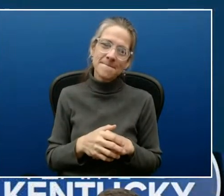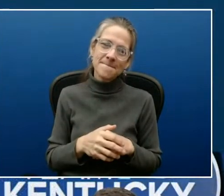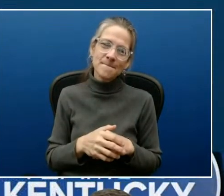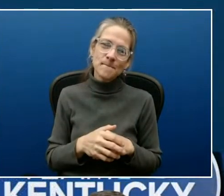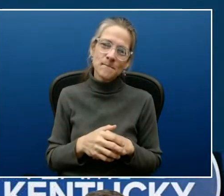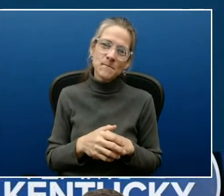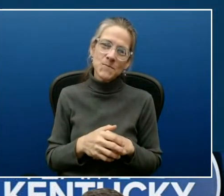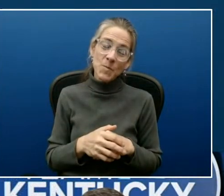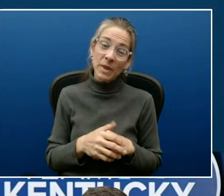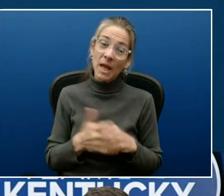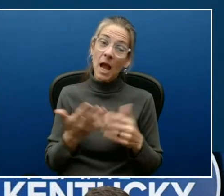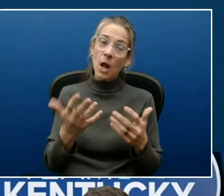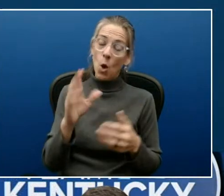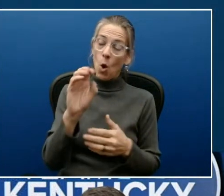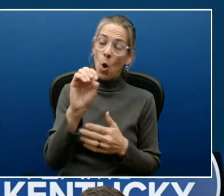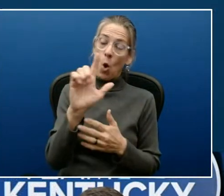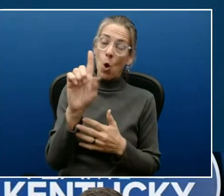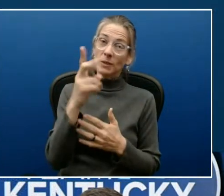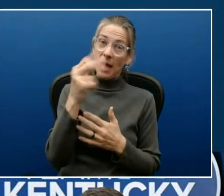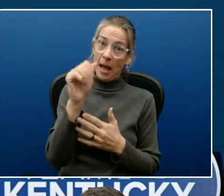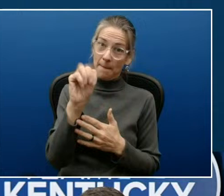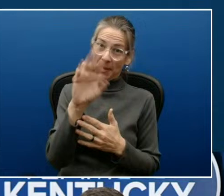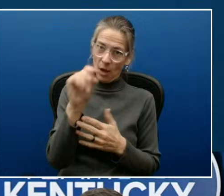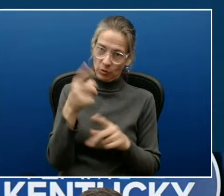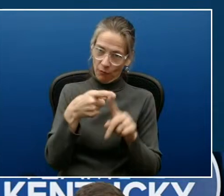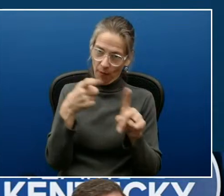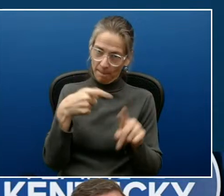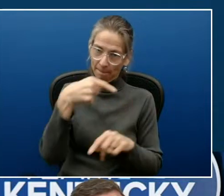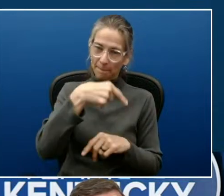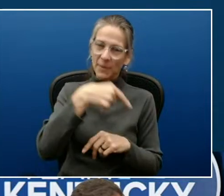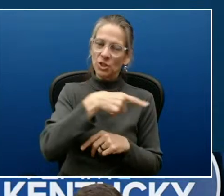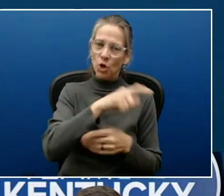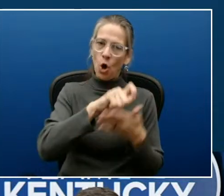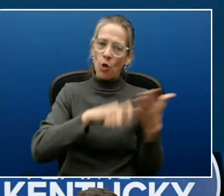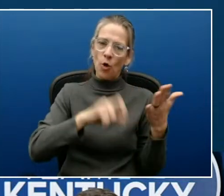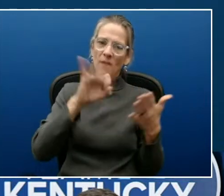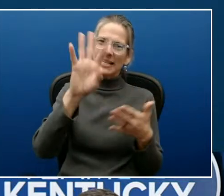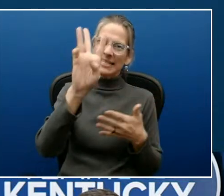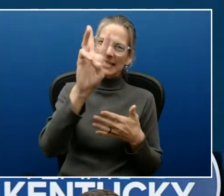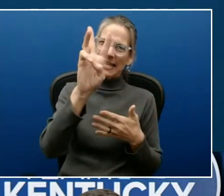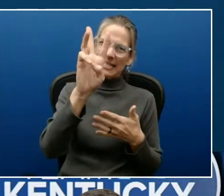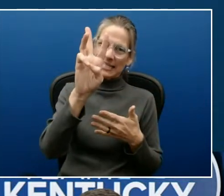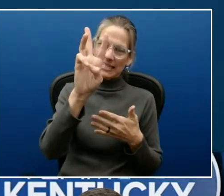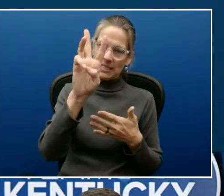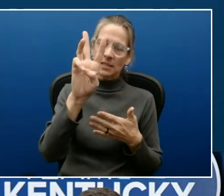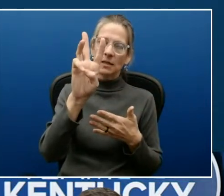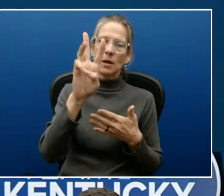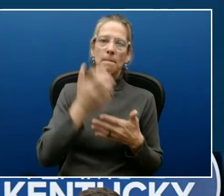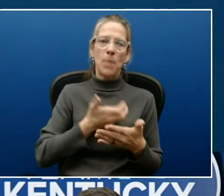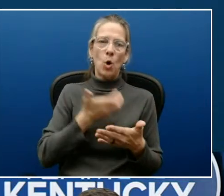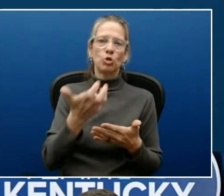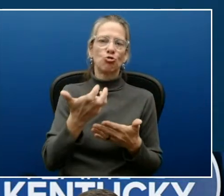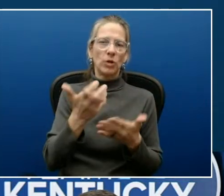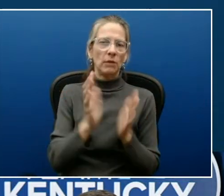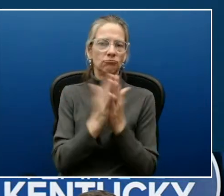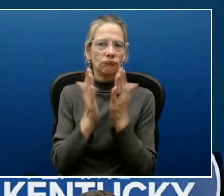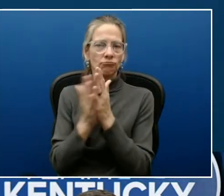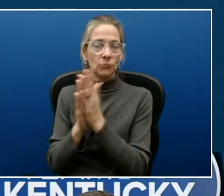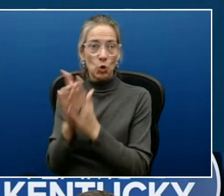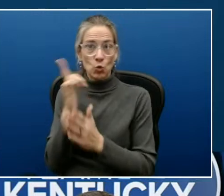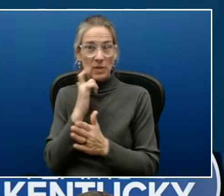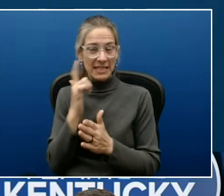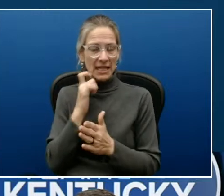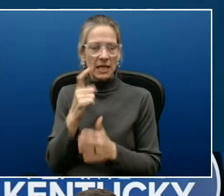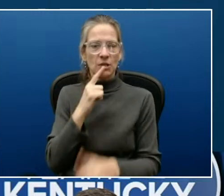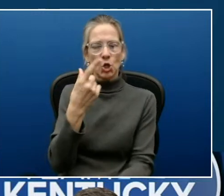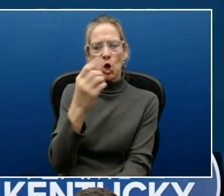An Oldham County native, Kathleen is the author of 6 acclaimed poetry collections, with her most recent work, Goat-Footed